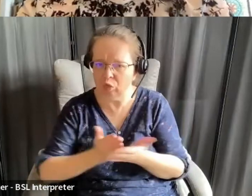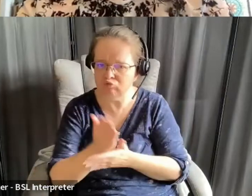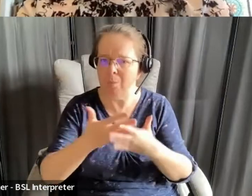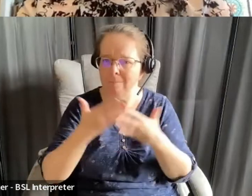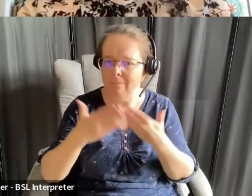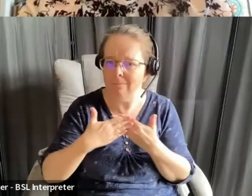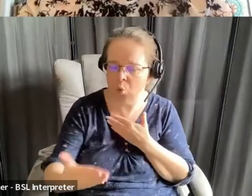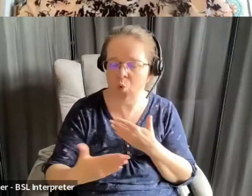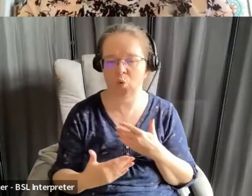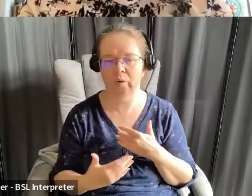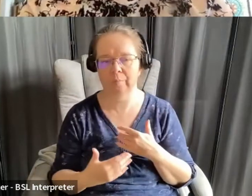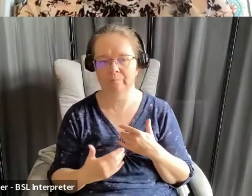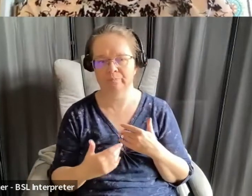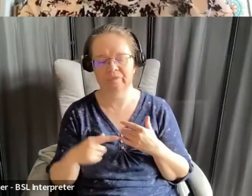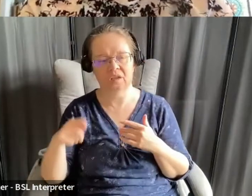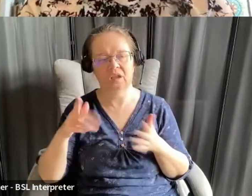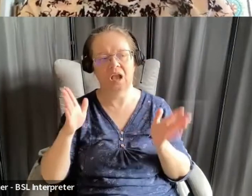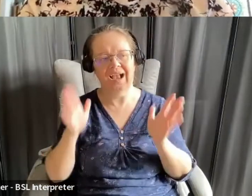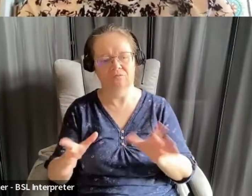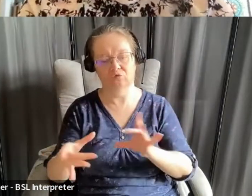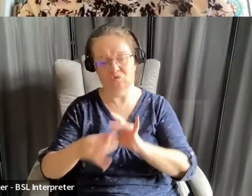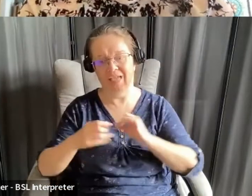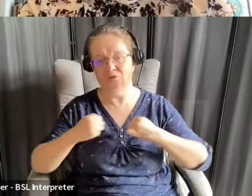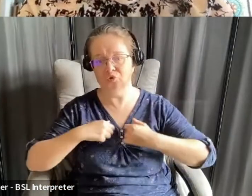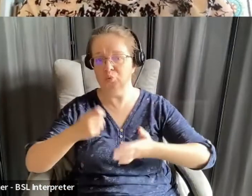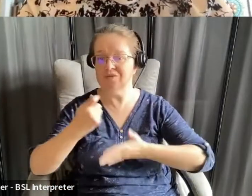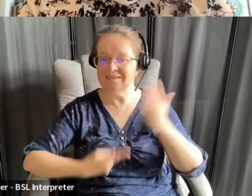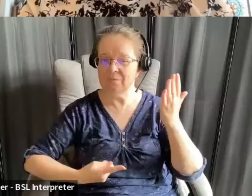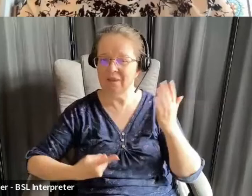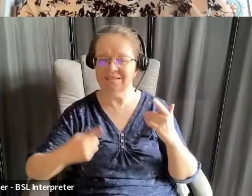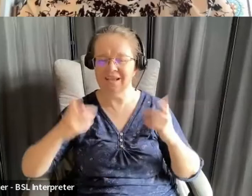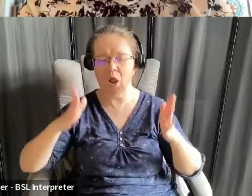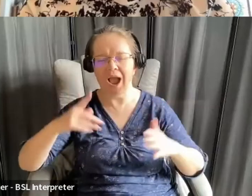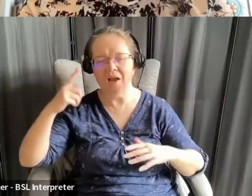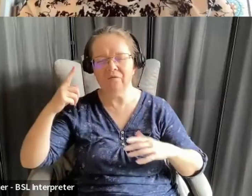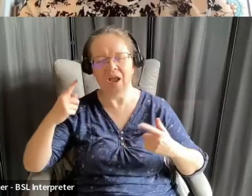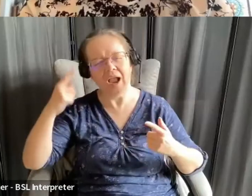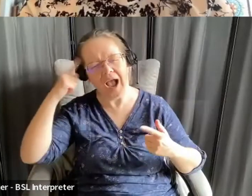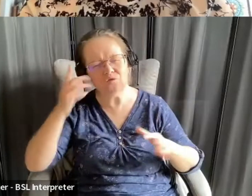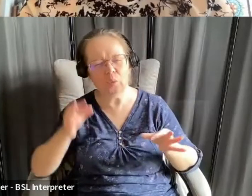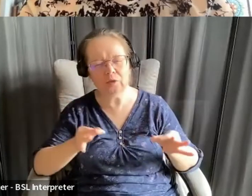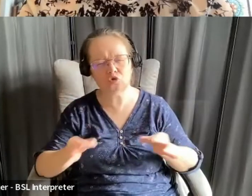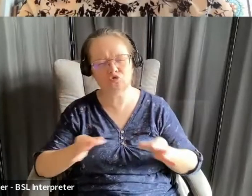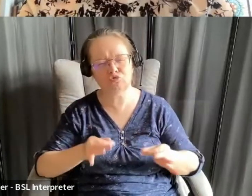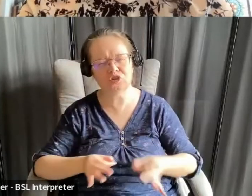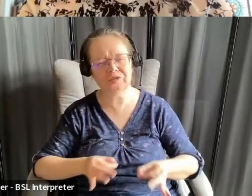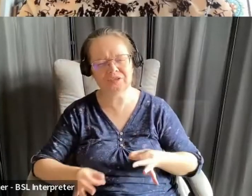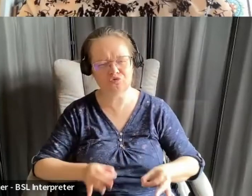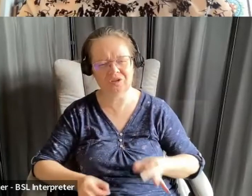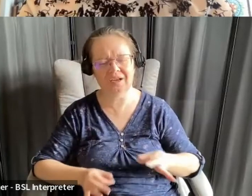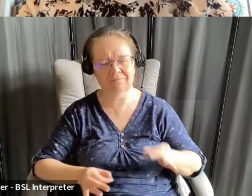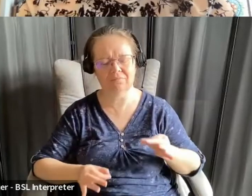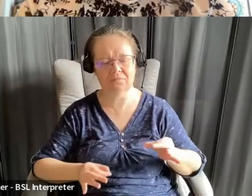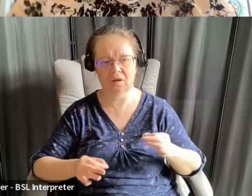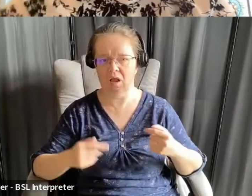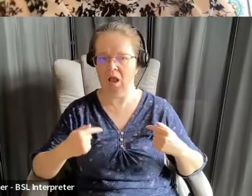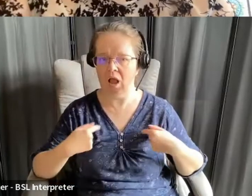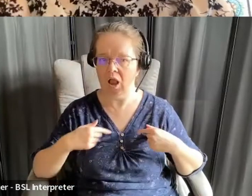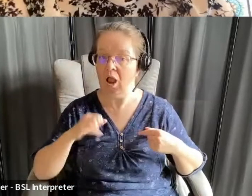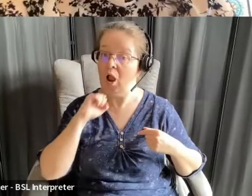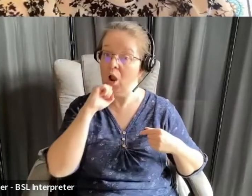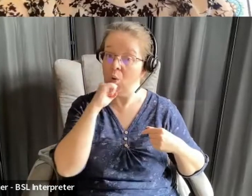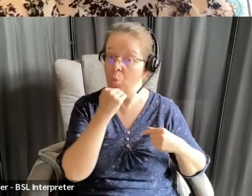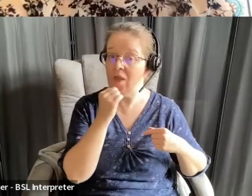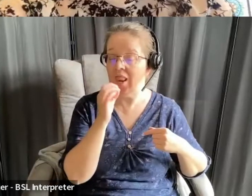if you're relating it to your disability. So we have to be very, very strategic about it. But I would ask you to